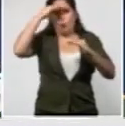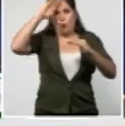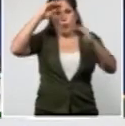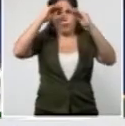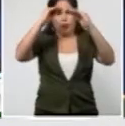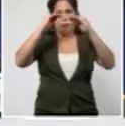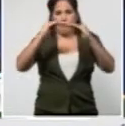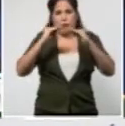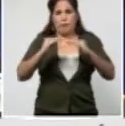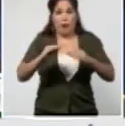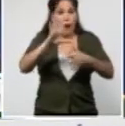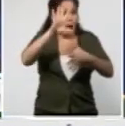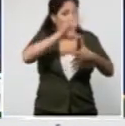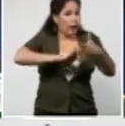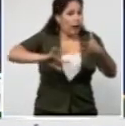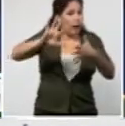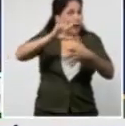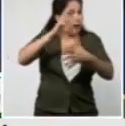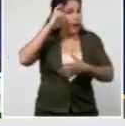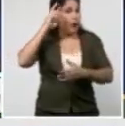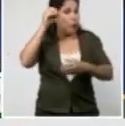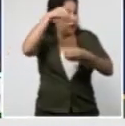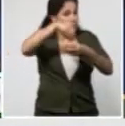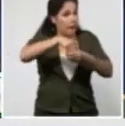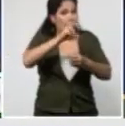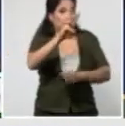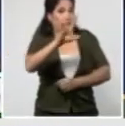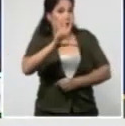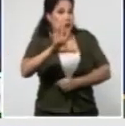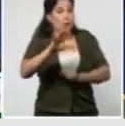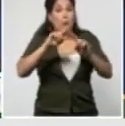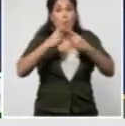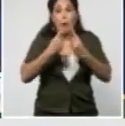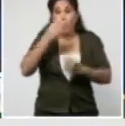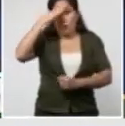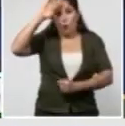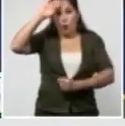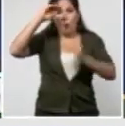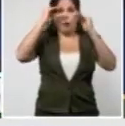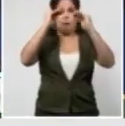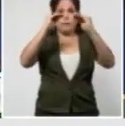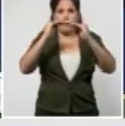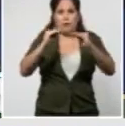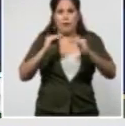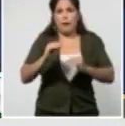21st place among the countries of the region of the Americas,